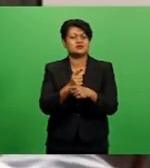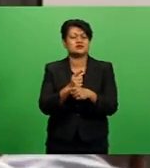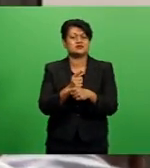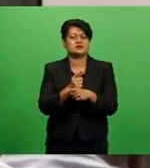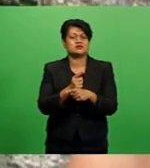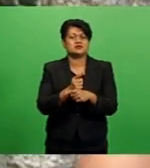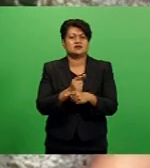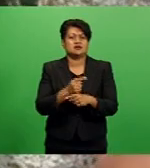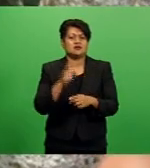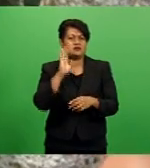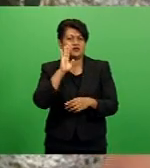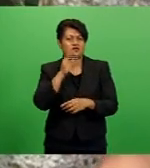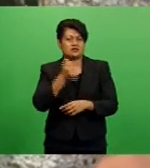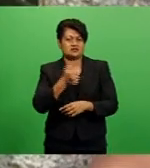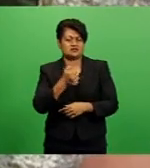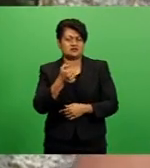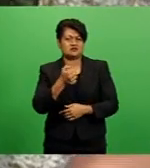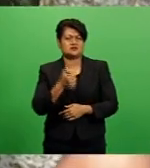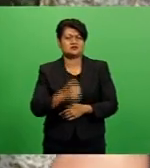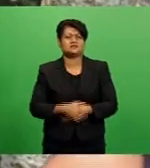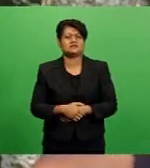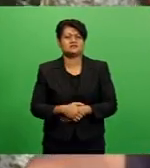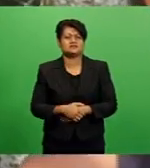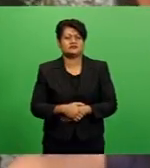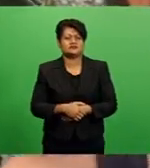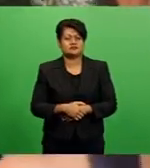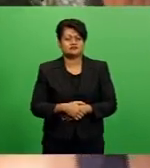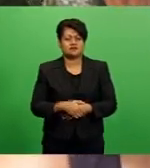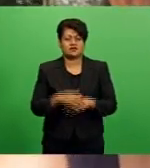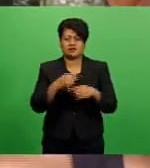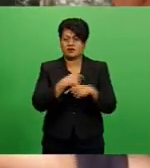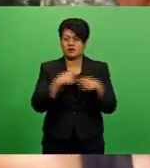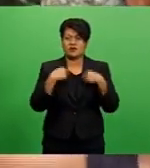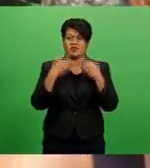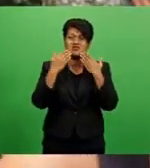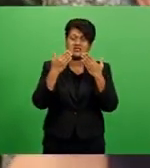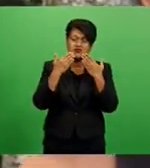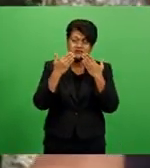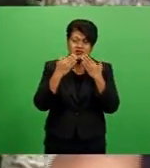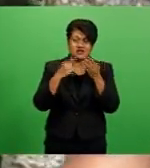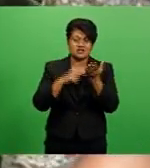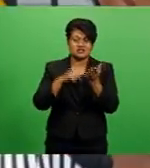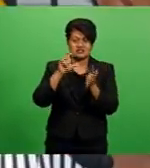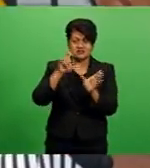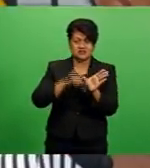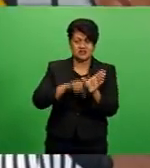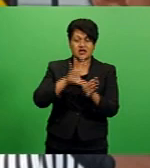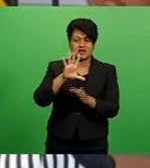on the 16th. We are grateful that those affected will be assisted.